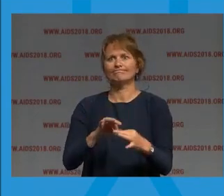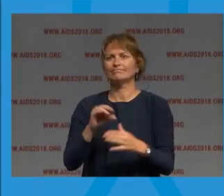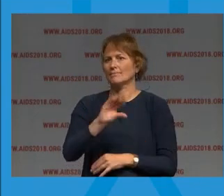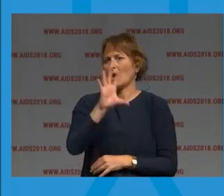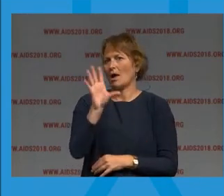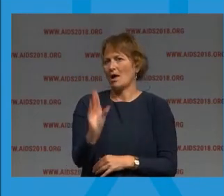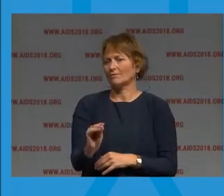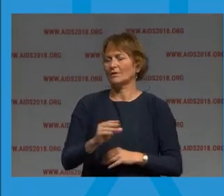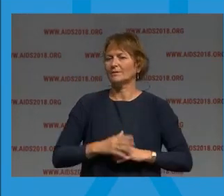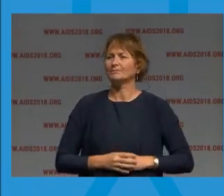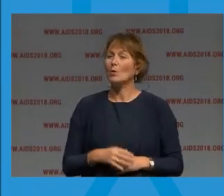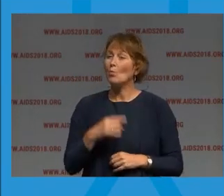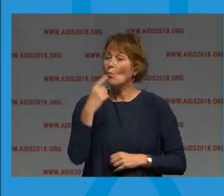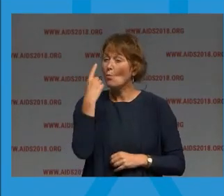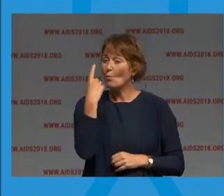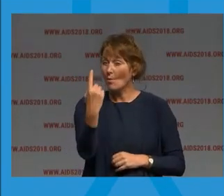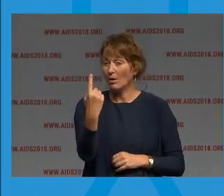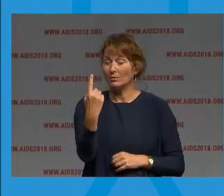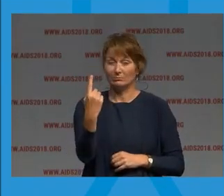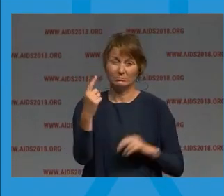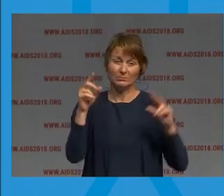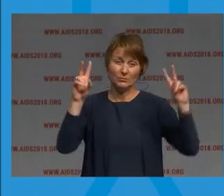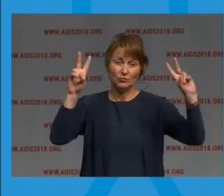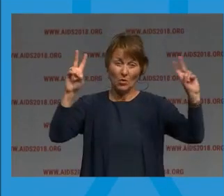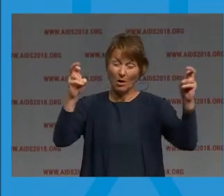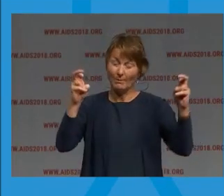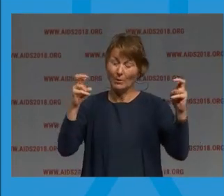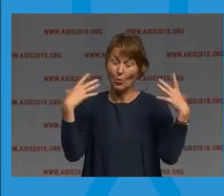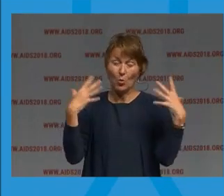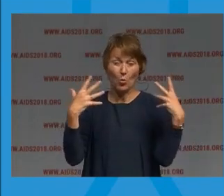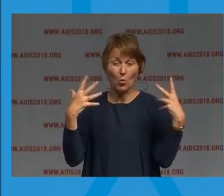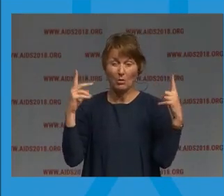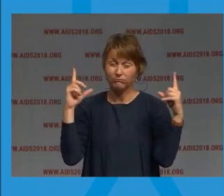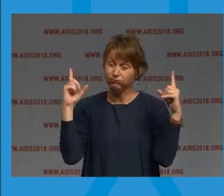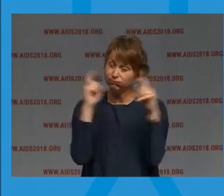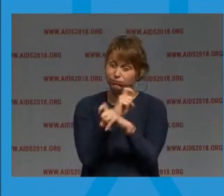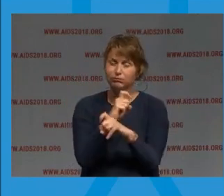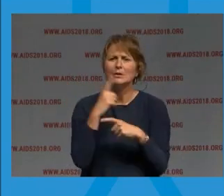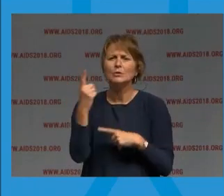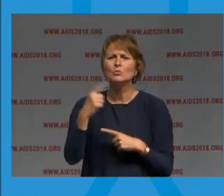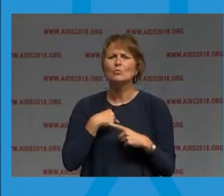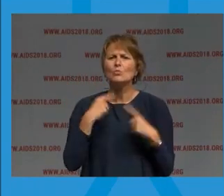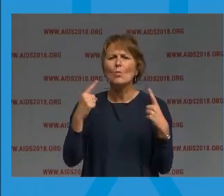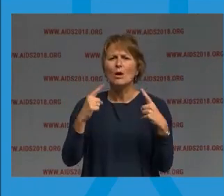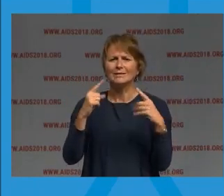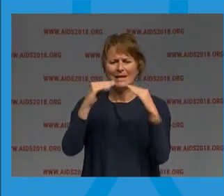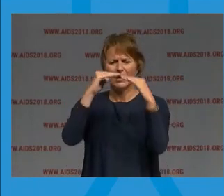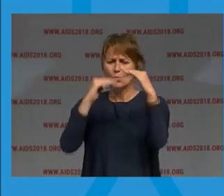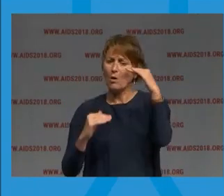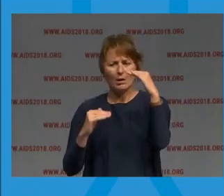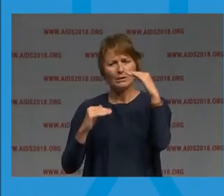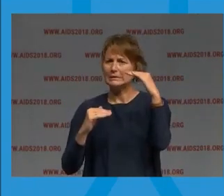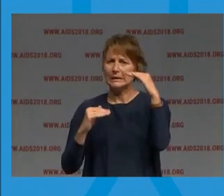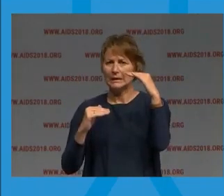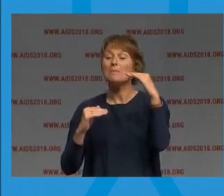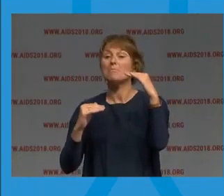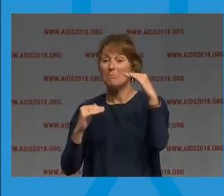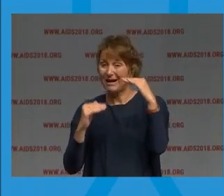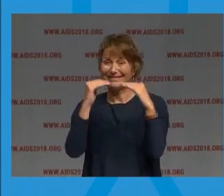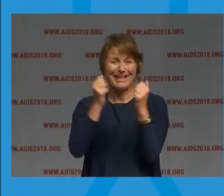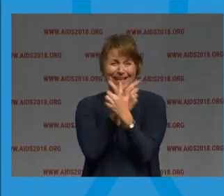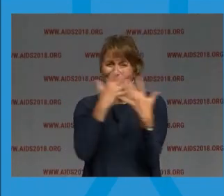One of the difficult topics that we see increasingly is the way that inequality interacts with every